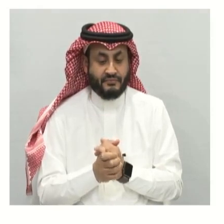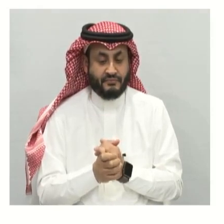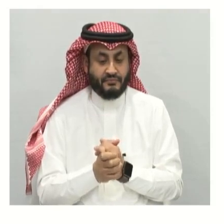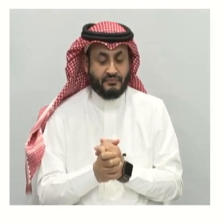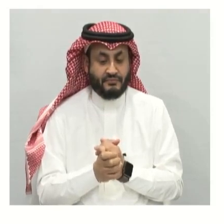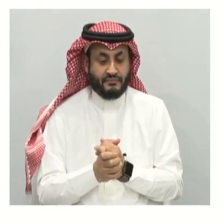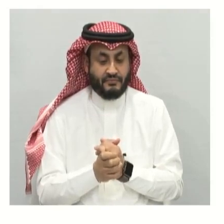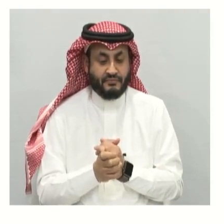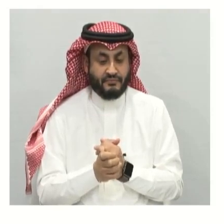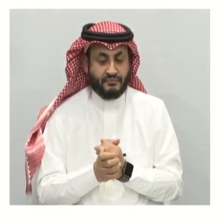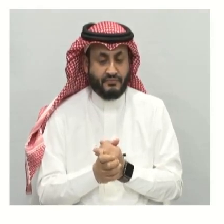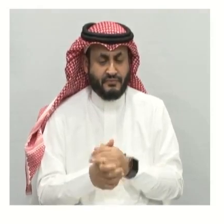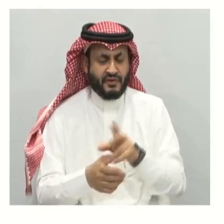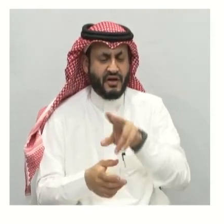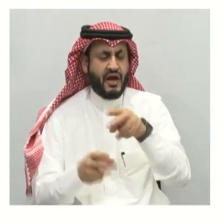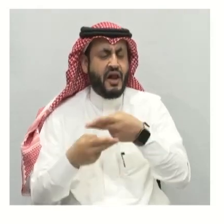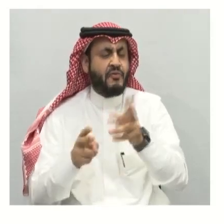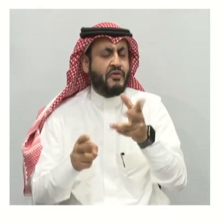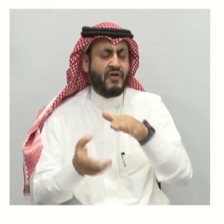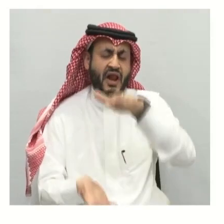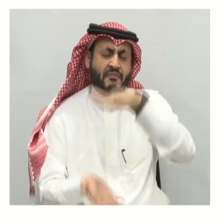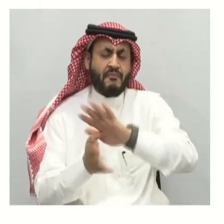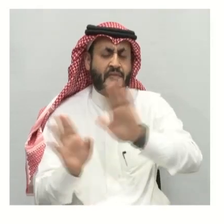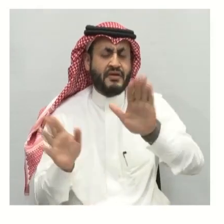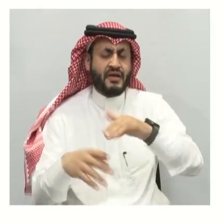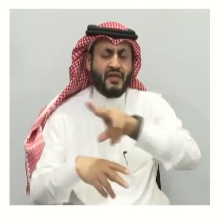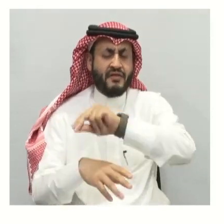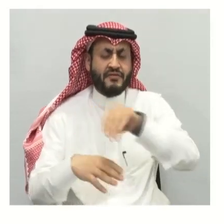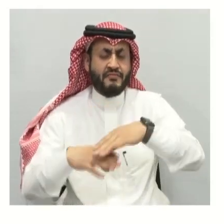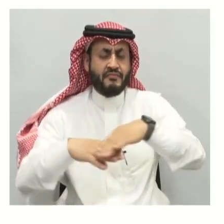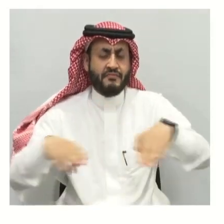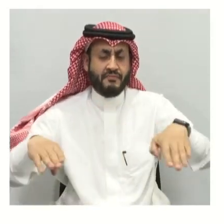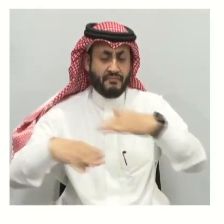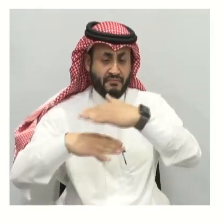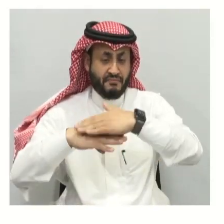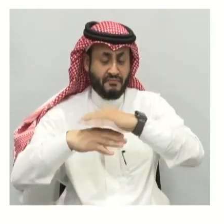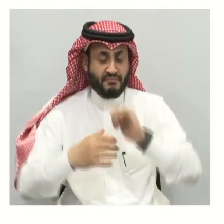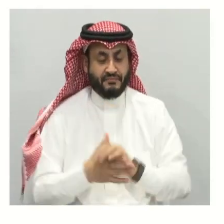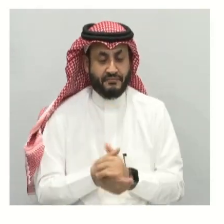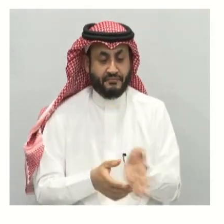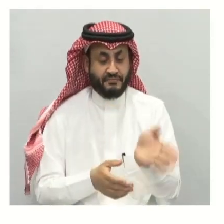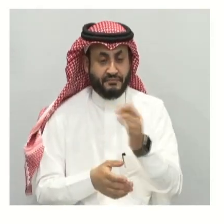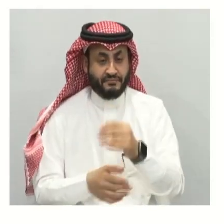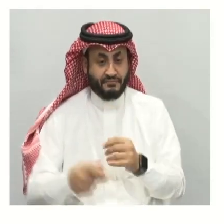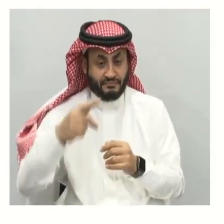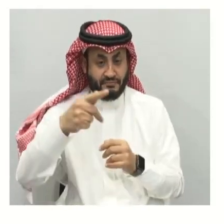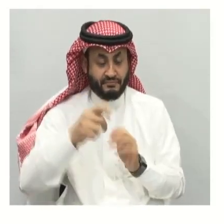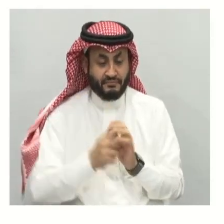The difference is size, right? Both stand on the line. Now let's look at this letter, letter